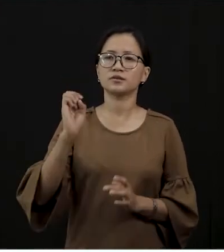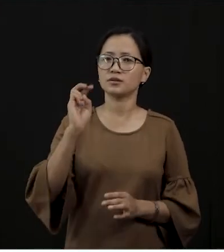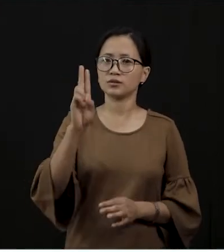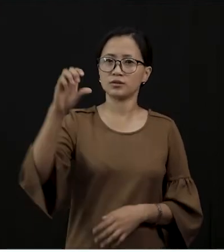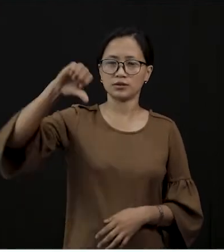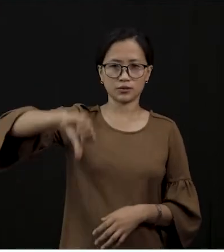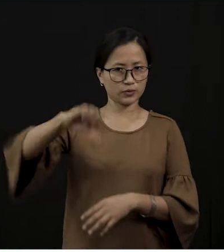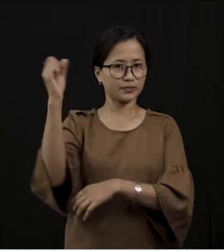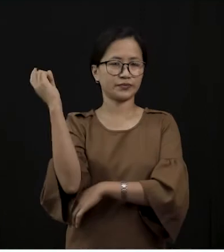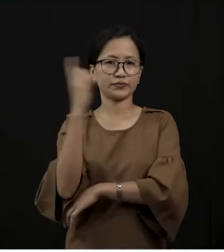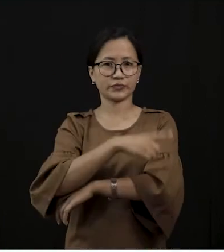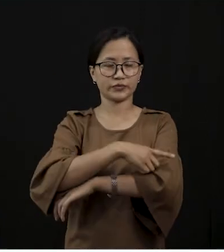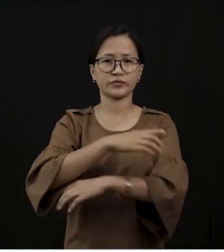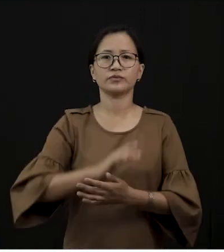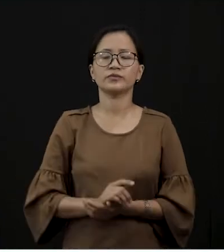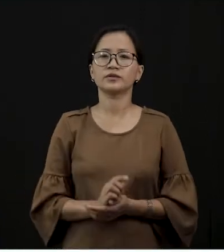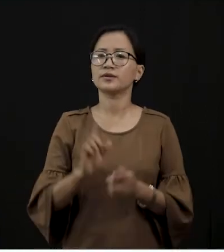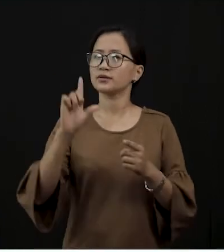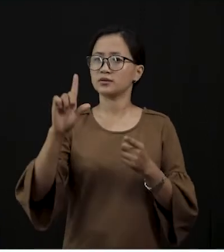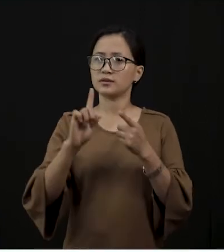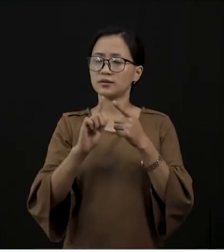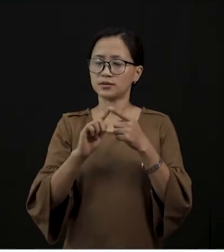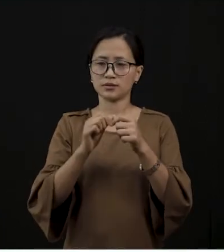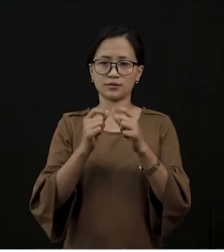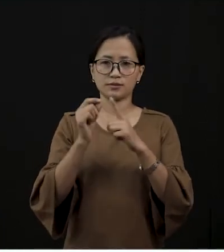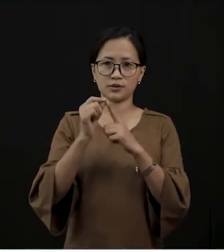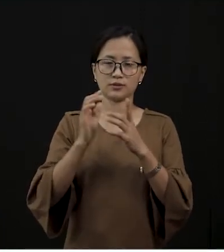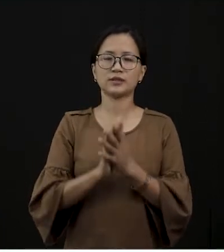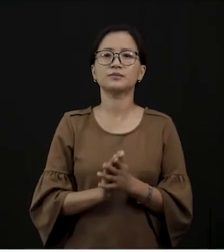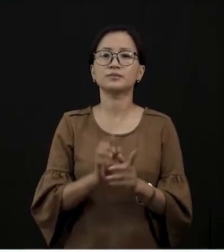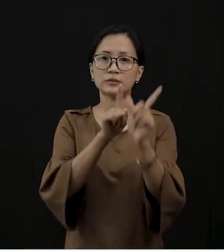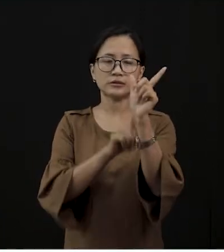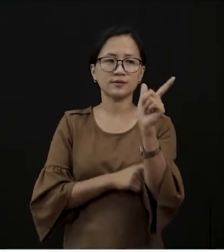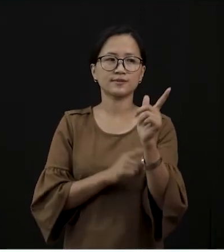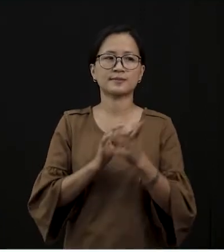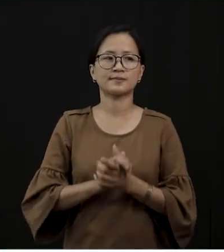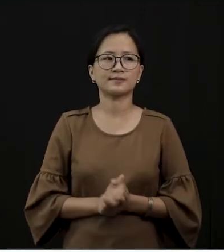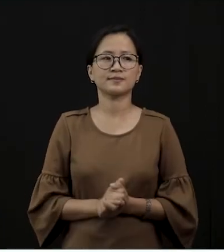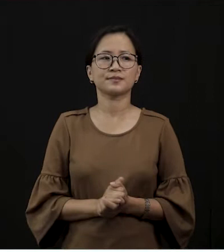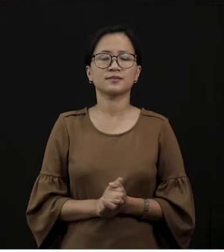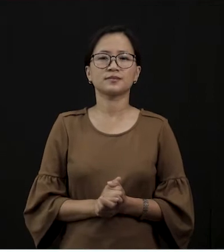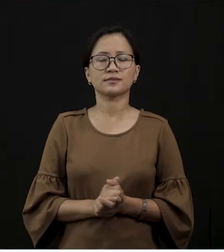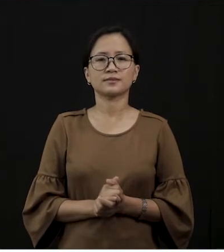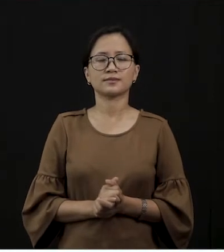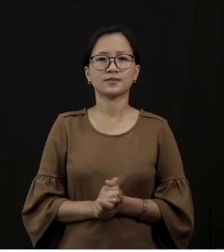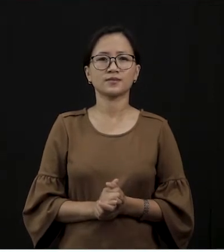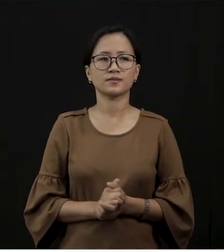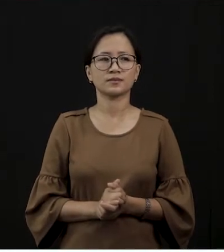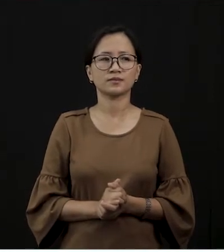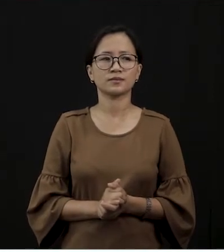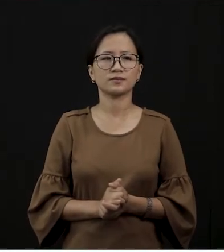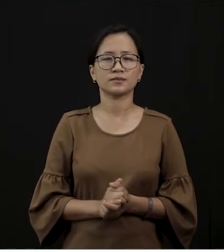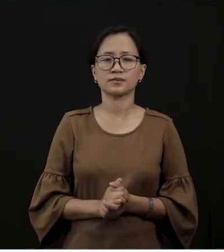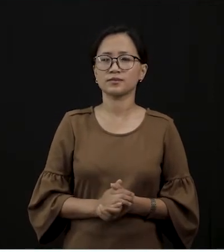29 days. That is called leap year. That is called leap year. Okay? Then this